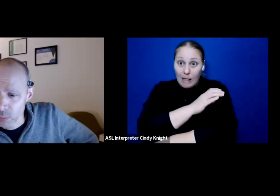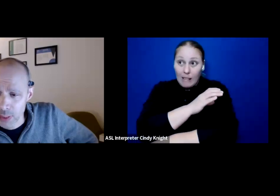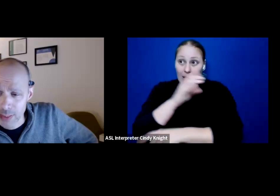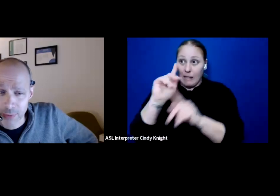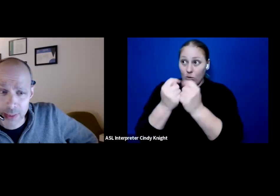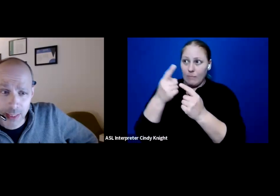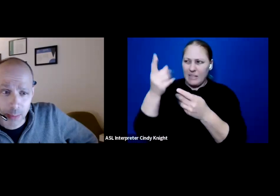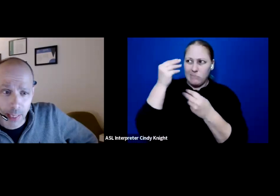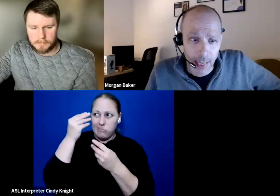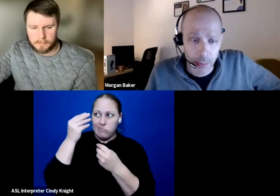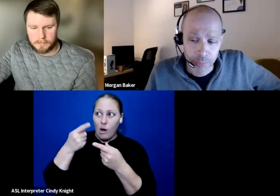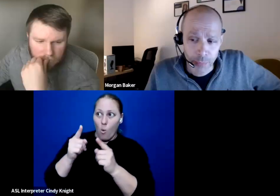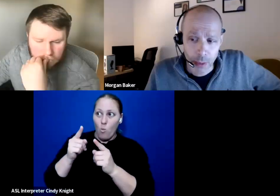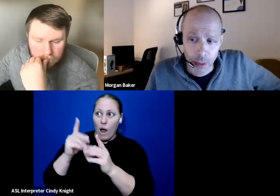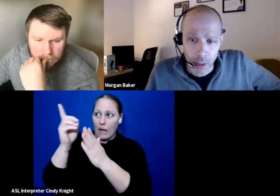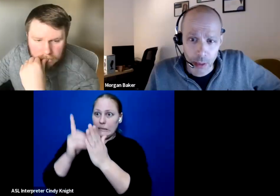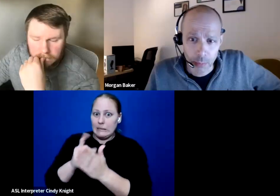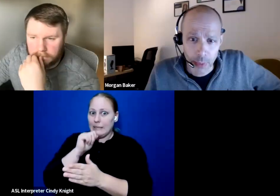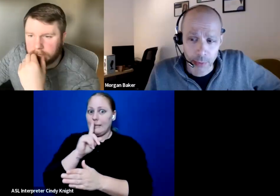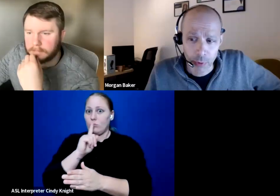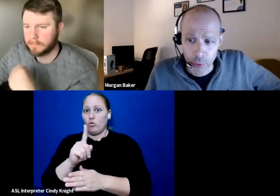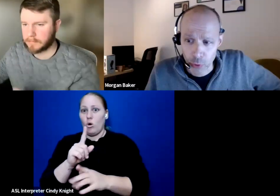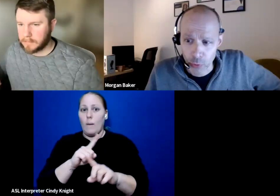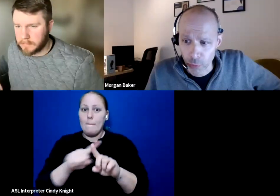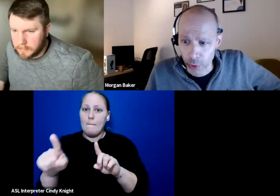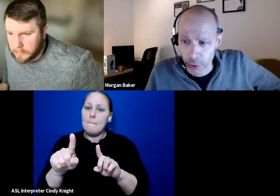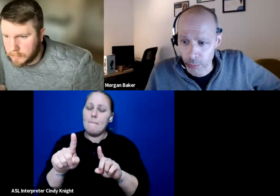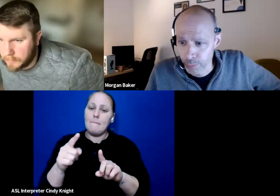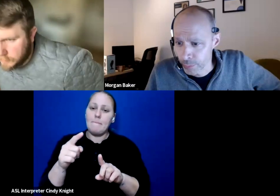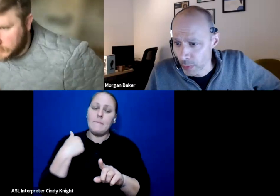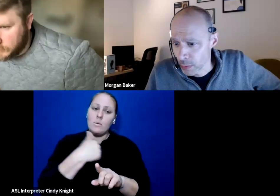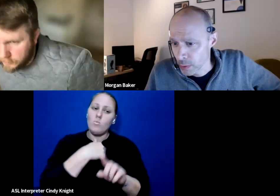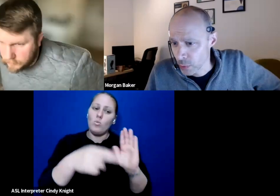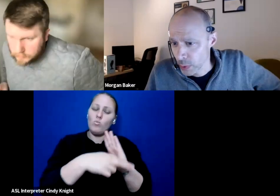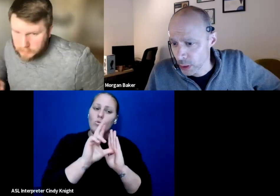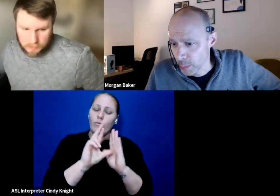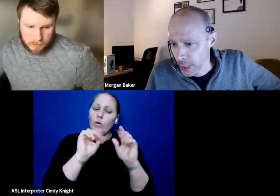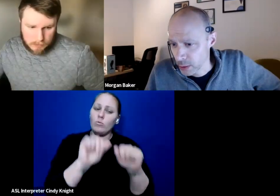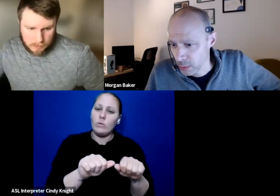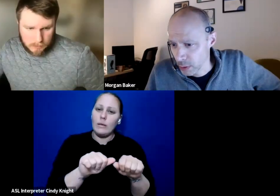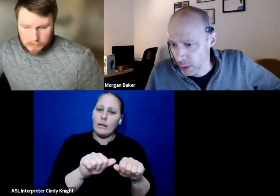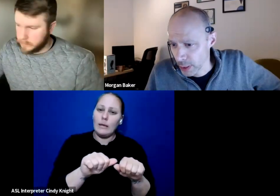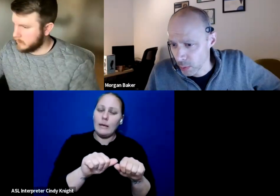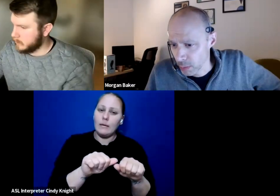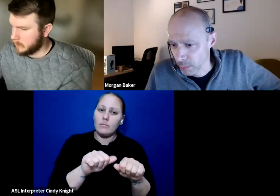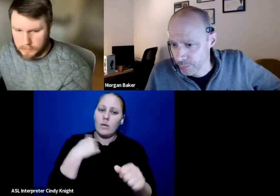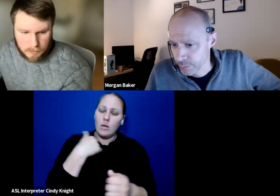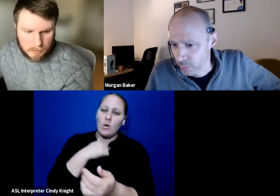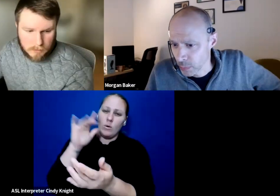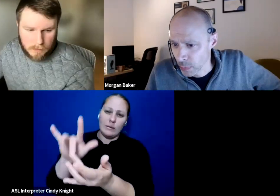something we can definitely take back and review for you, so we can get back to you on that